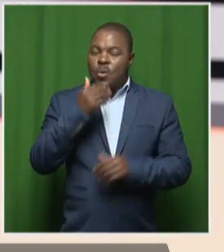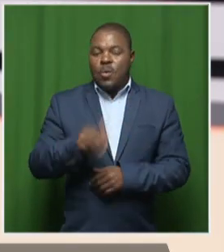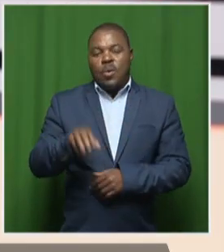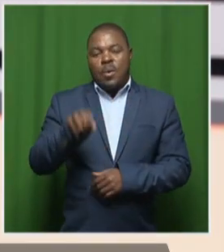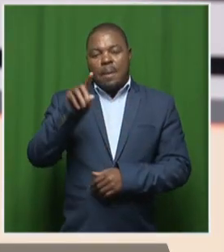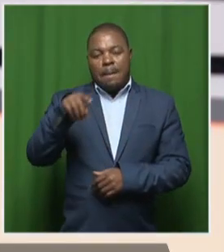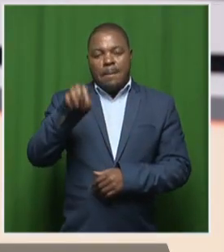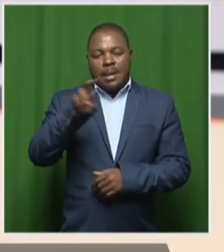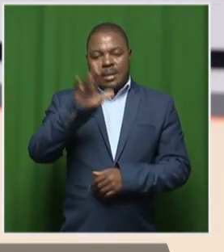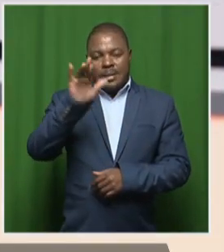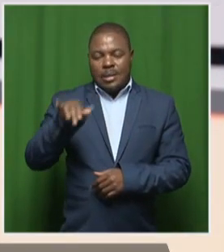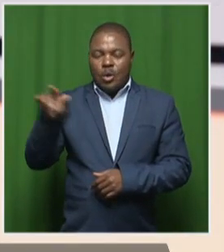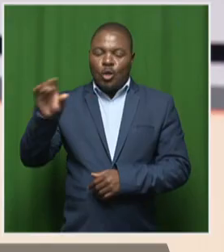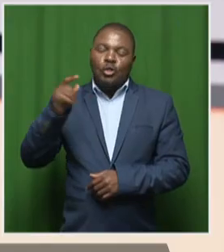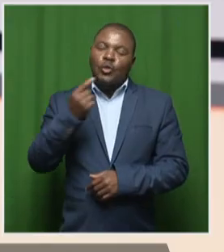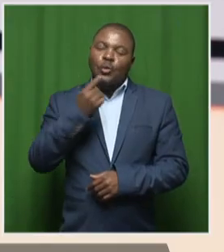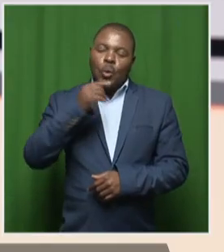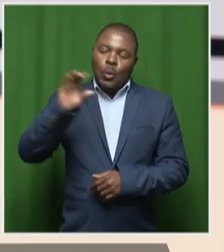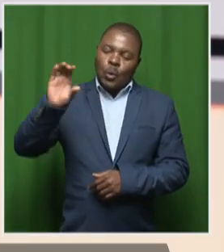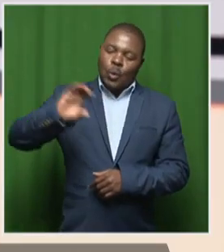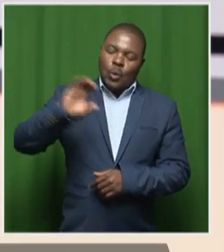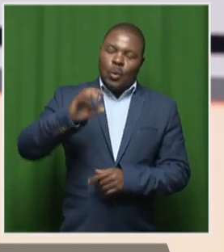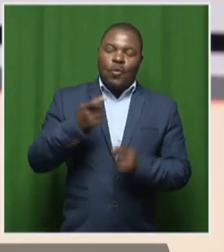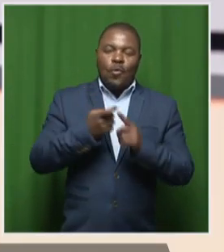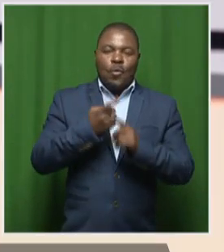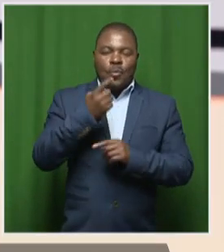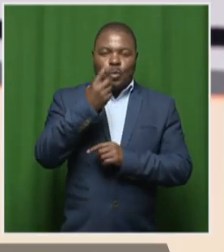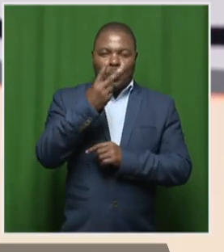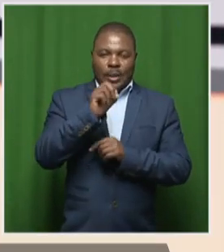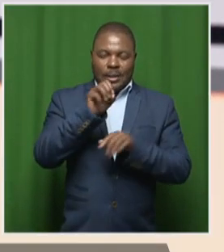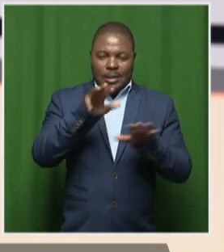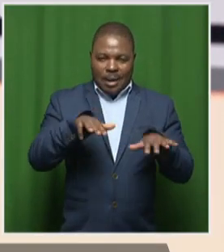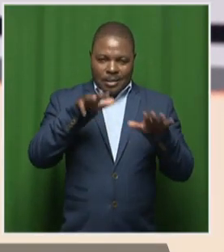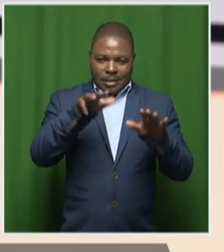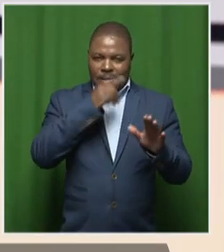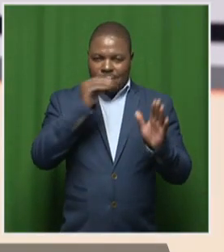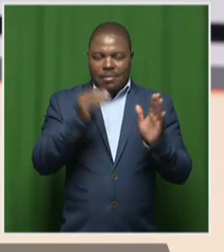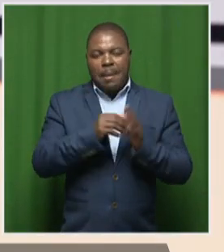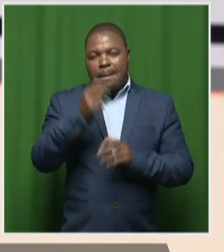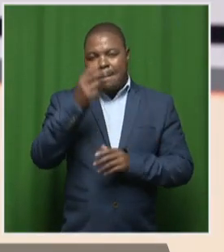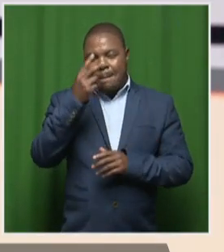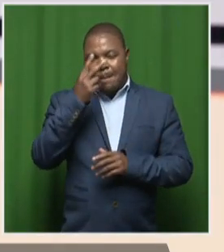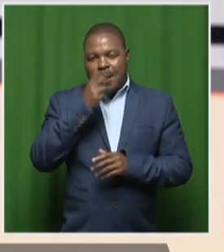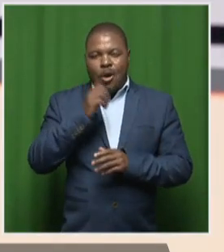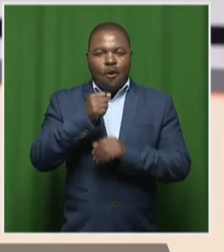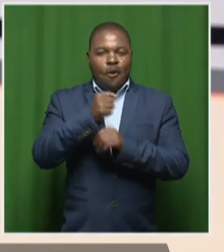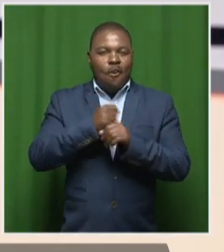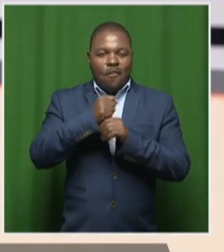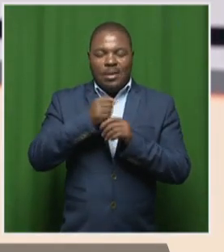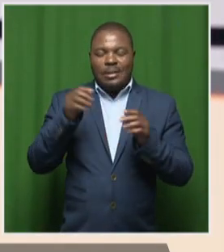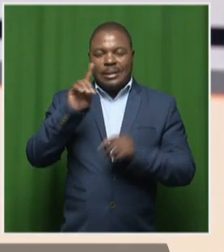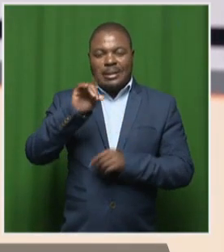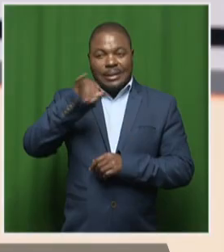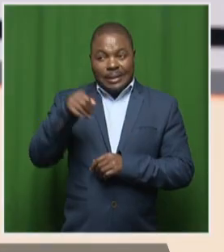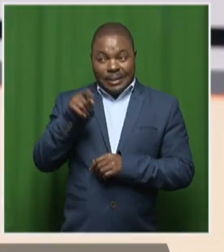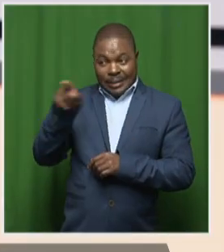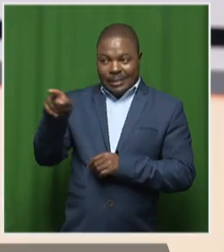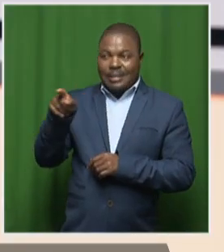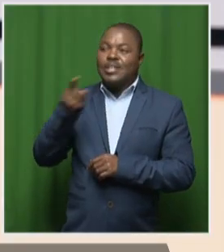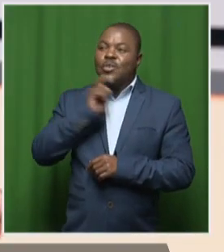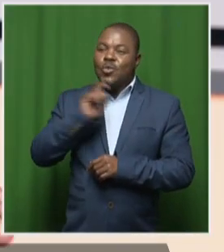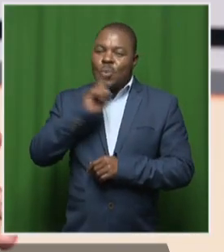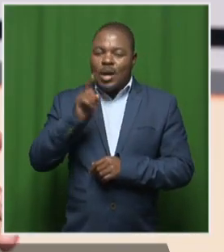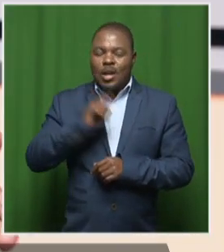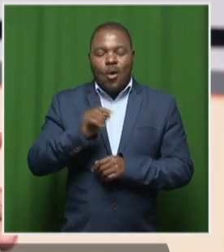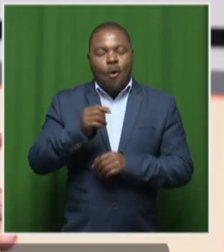with his salt art back in 2019. He created artwork of DJ Black Coffee by using coffee as his medium of choice.